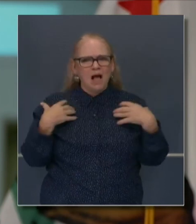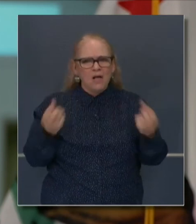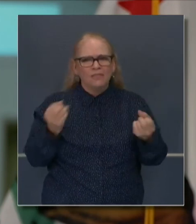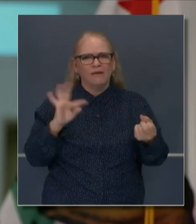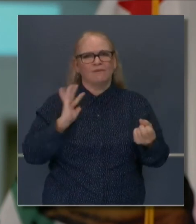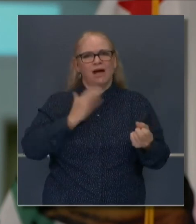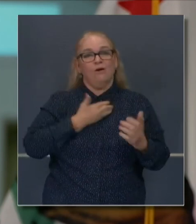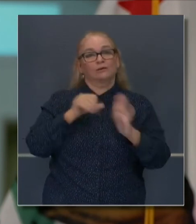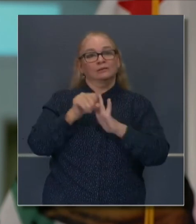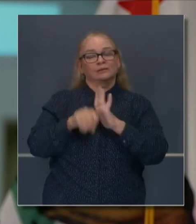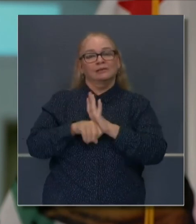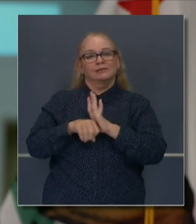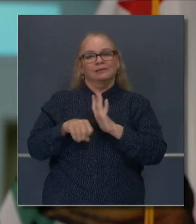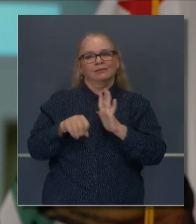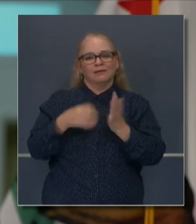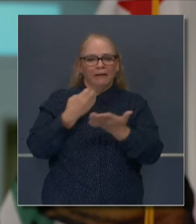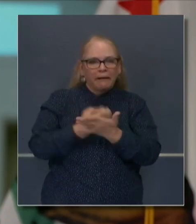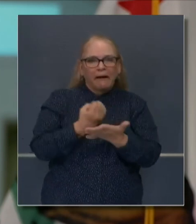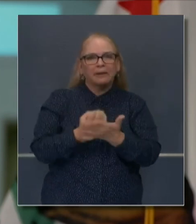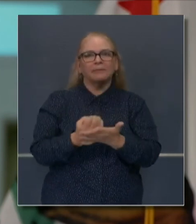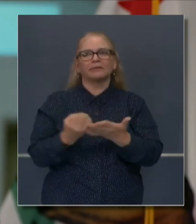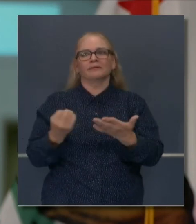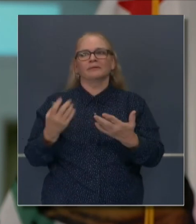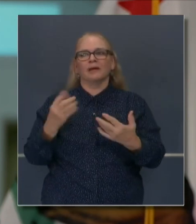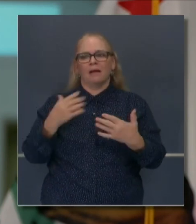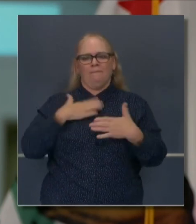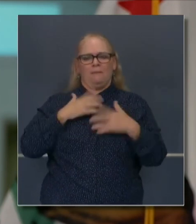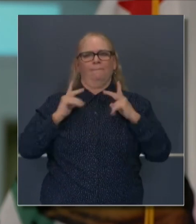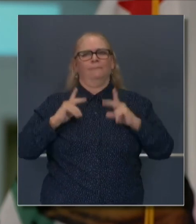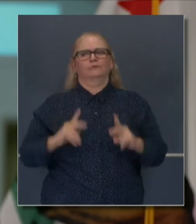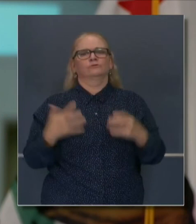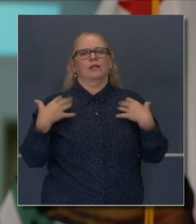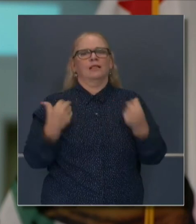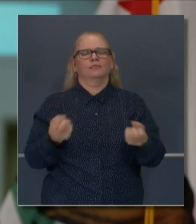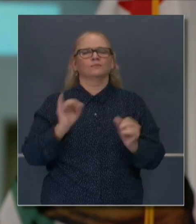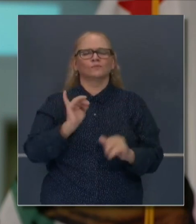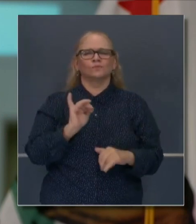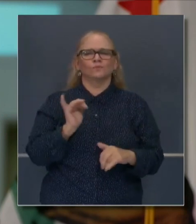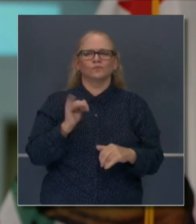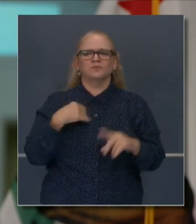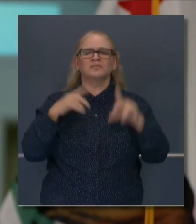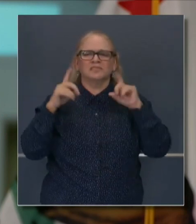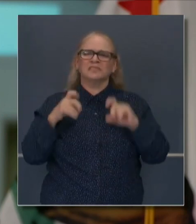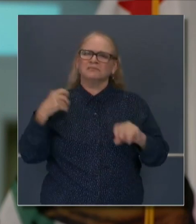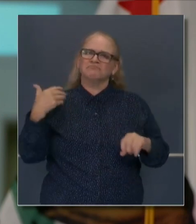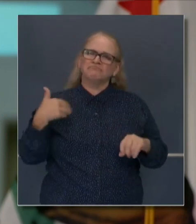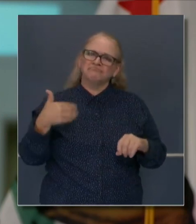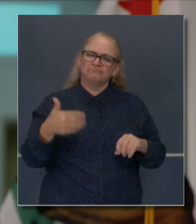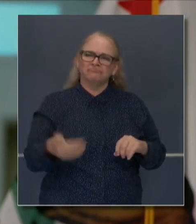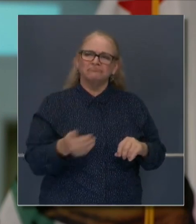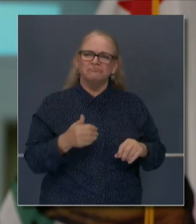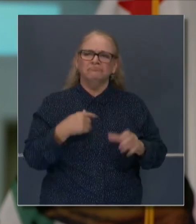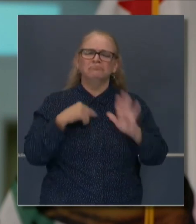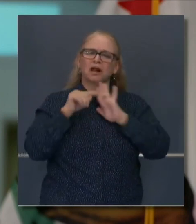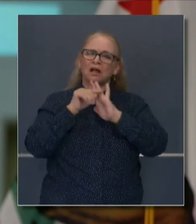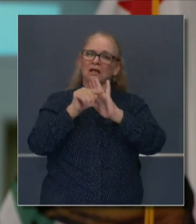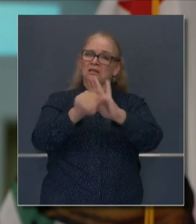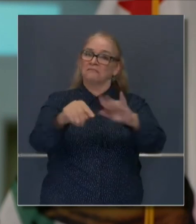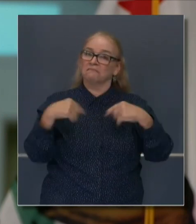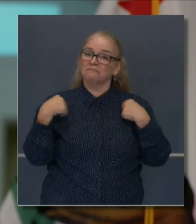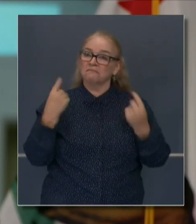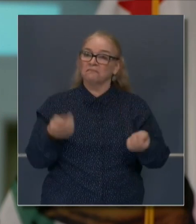economy. And as it relates to my health, we've been tested on multiple occasions, tested negative, and if I was